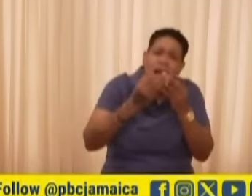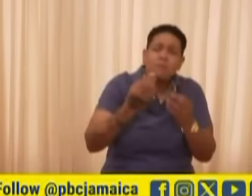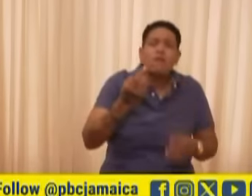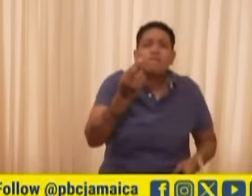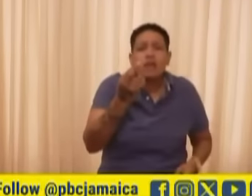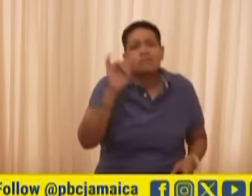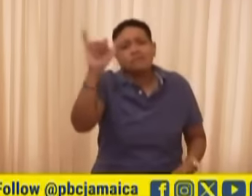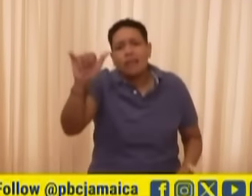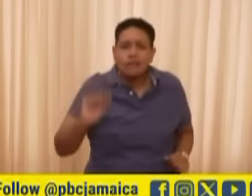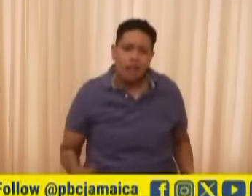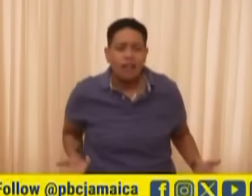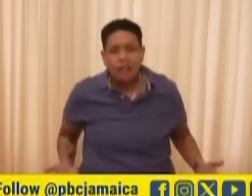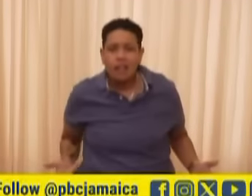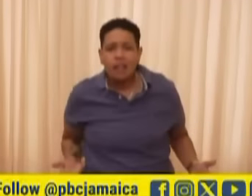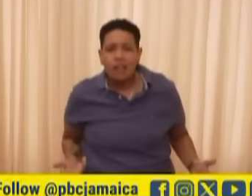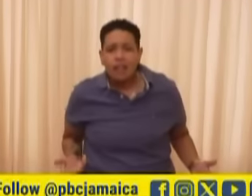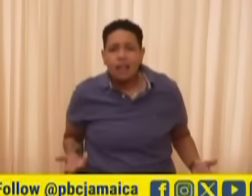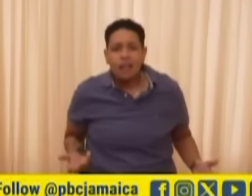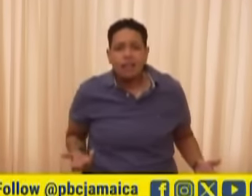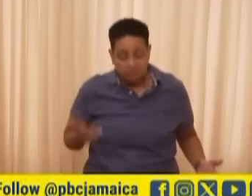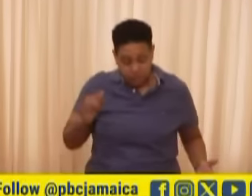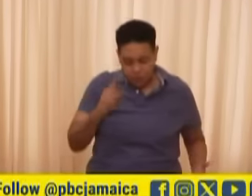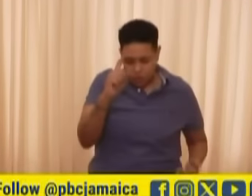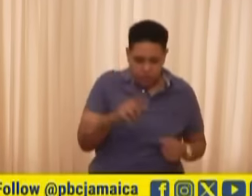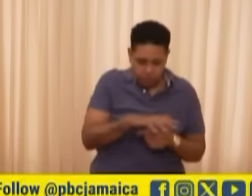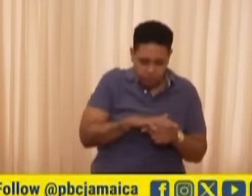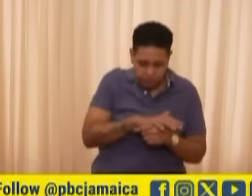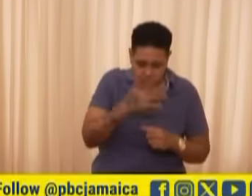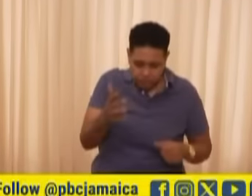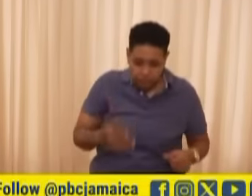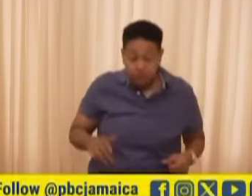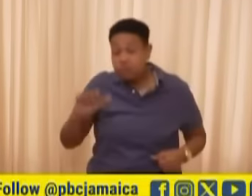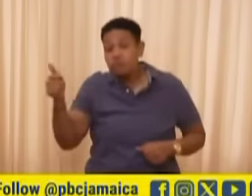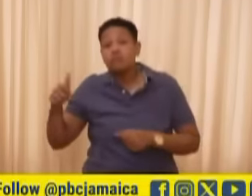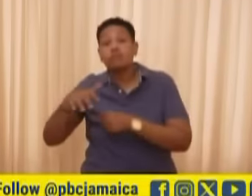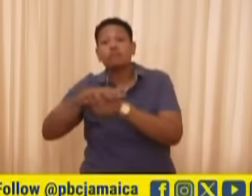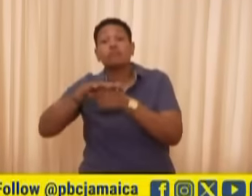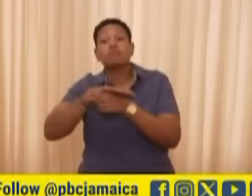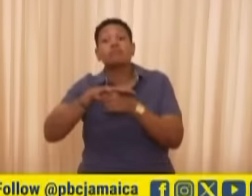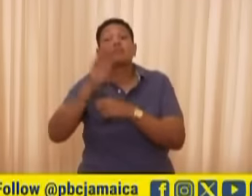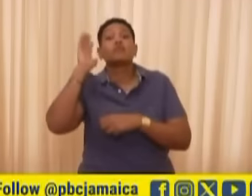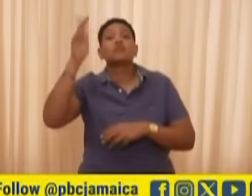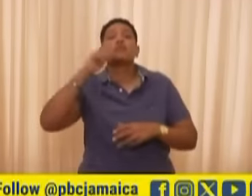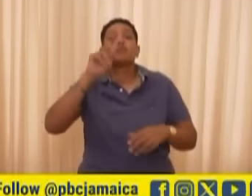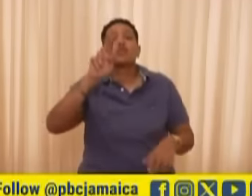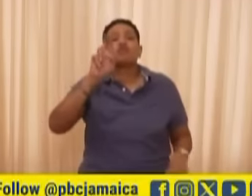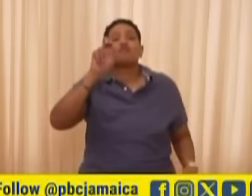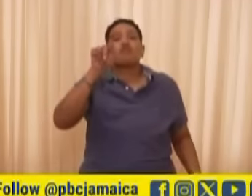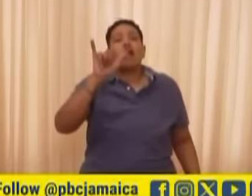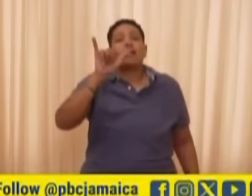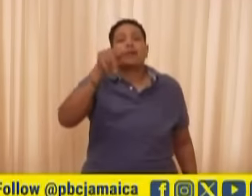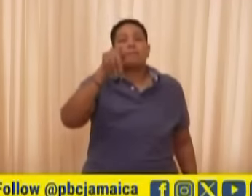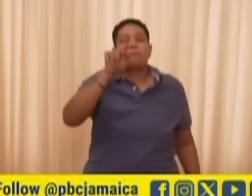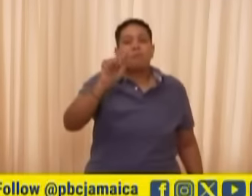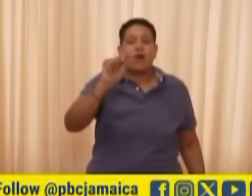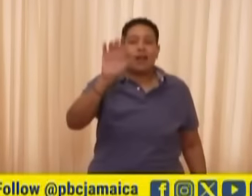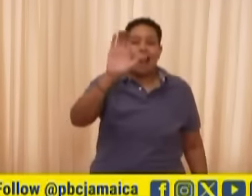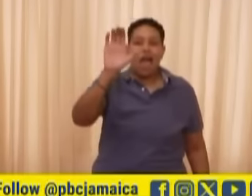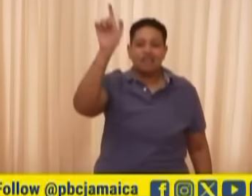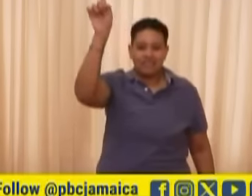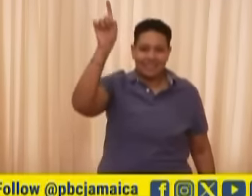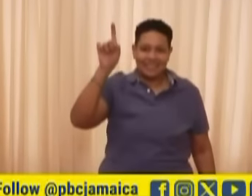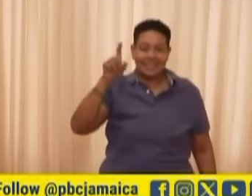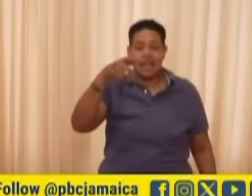with family. Right, that's one area. The other area would be Rocky Point and the general